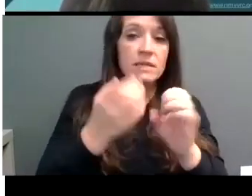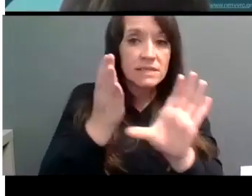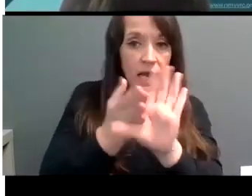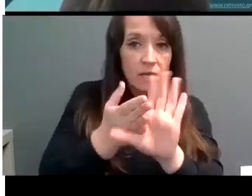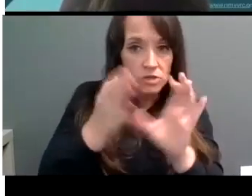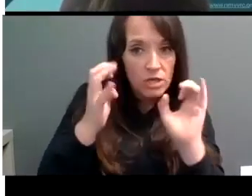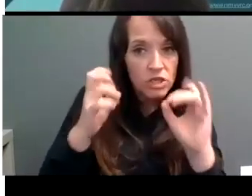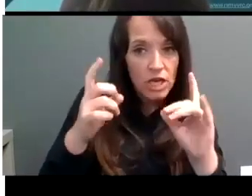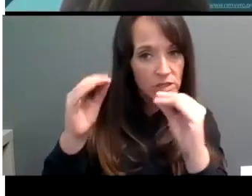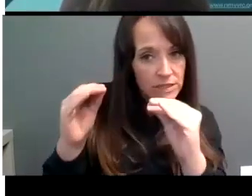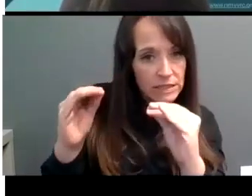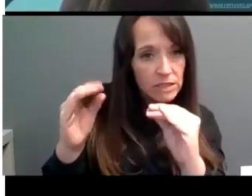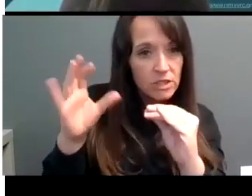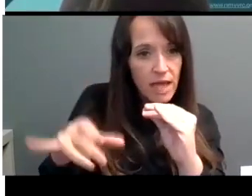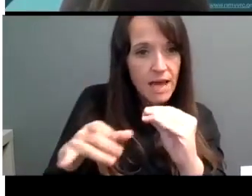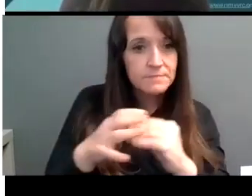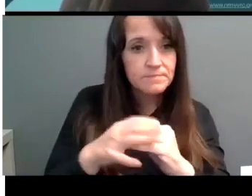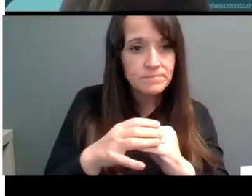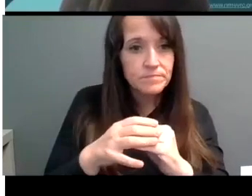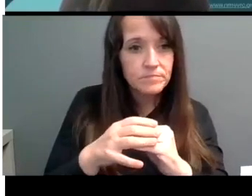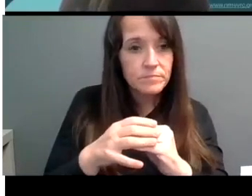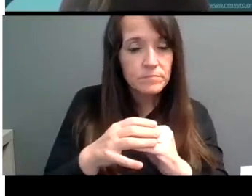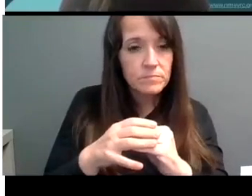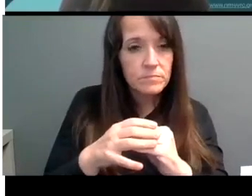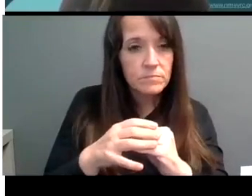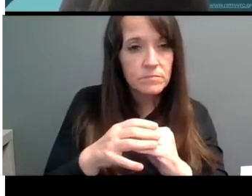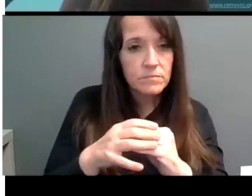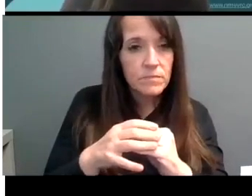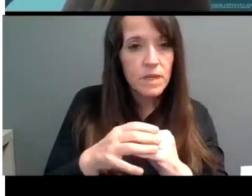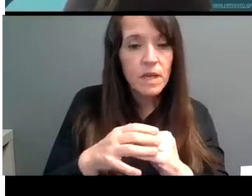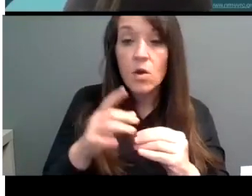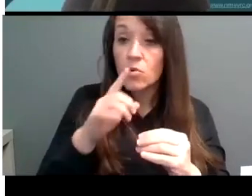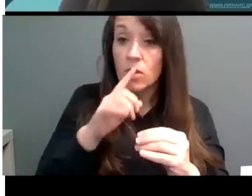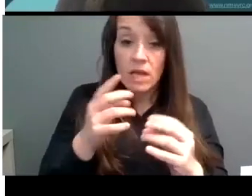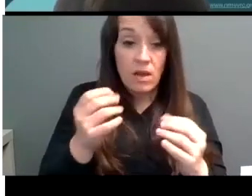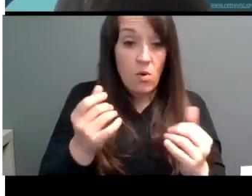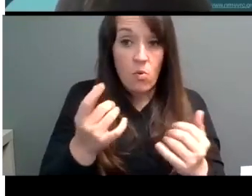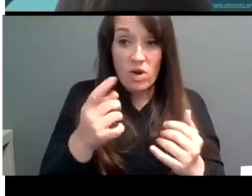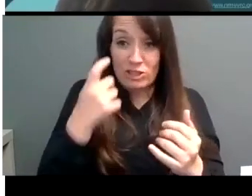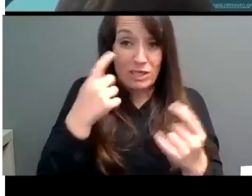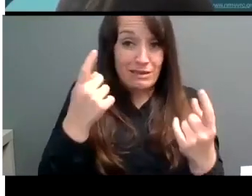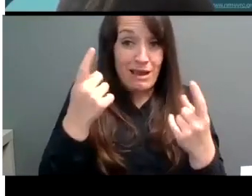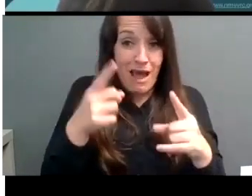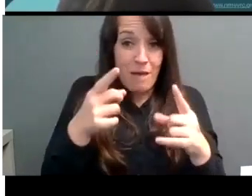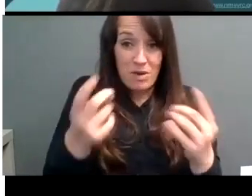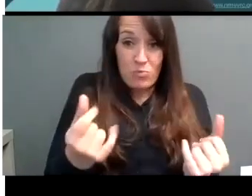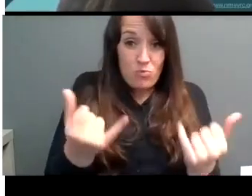needed right away, and we hear this from victims and communities over and over again, is they